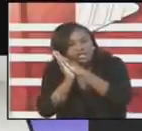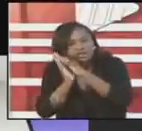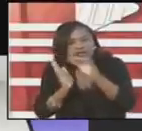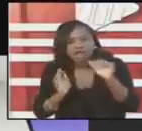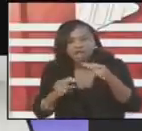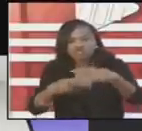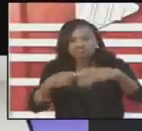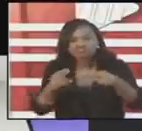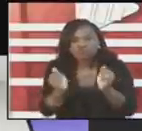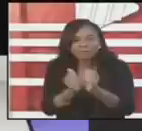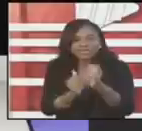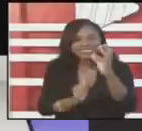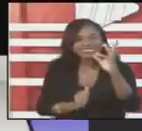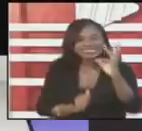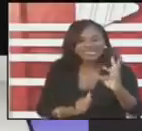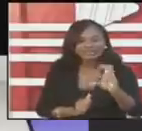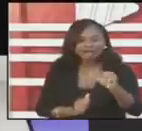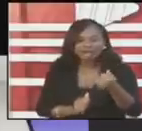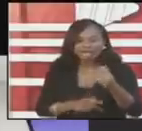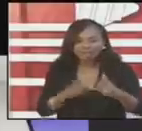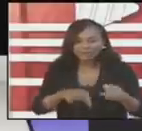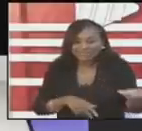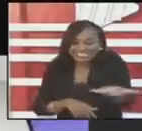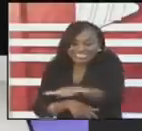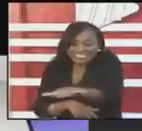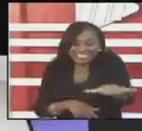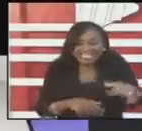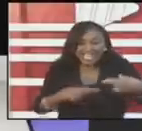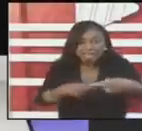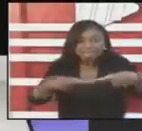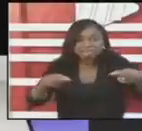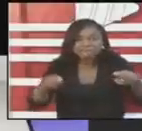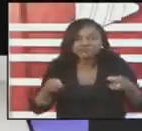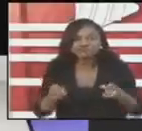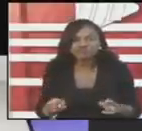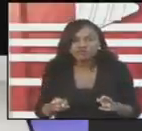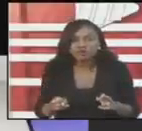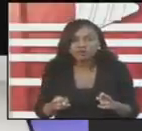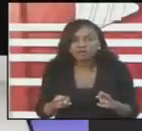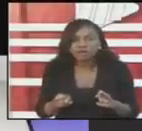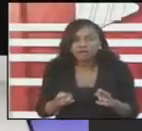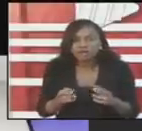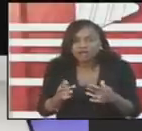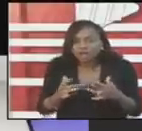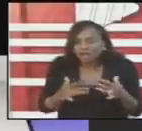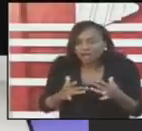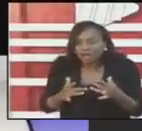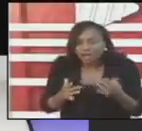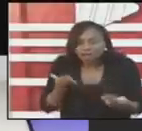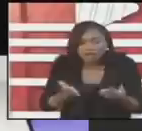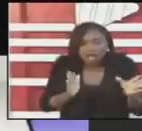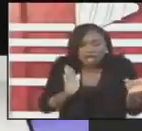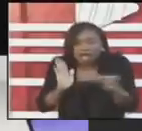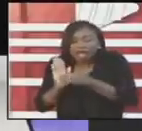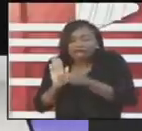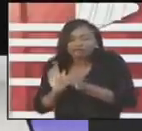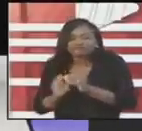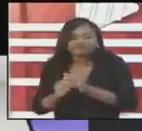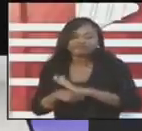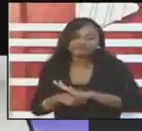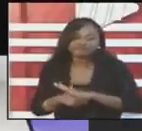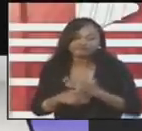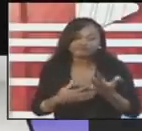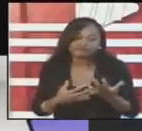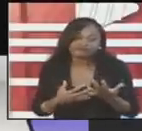6 other persons, and the concerns are growing of contracting the virus. And my